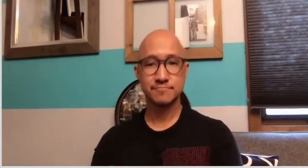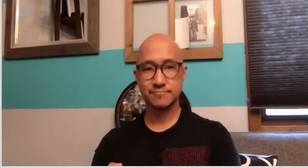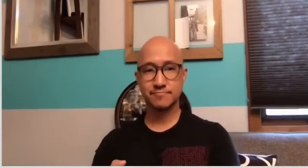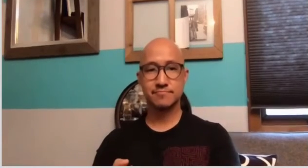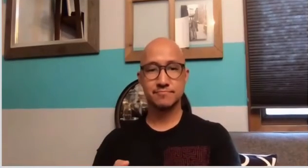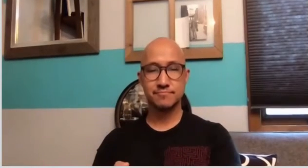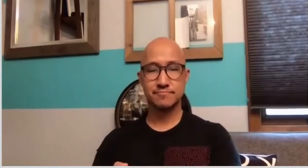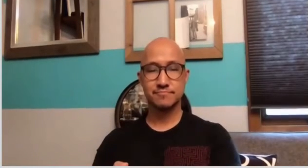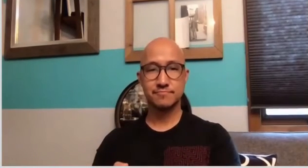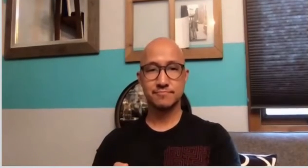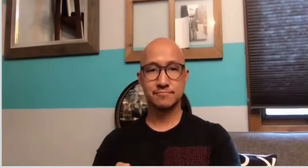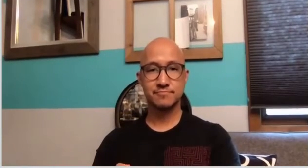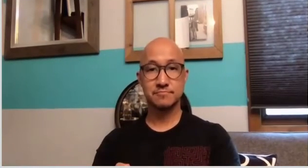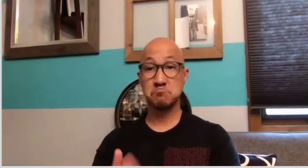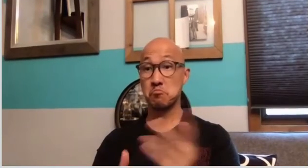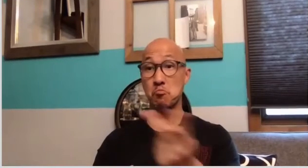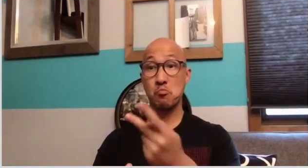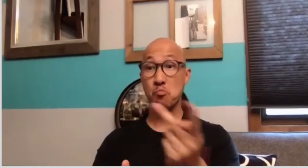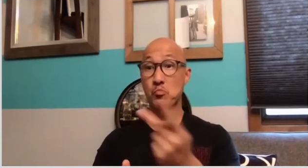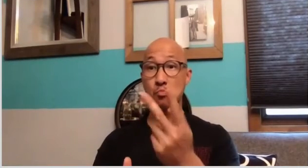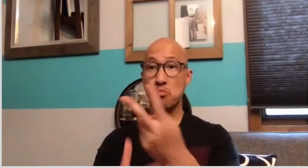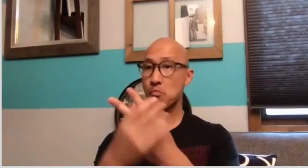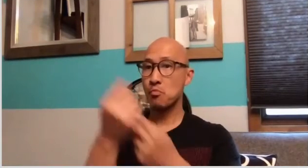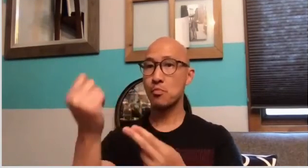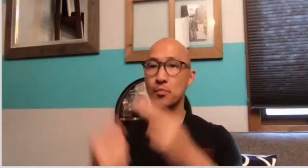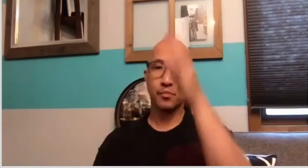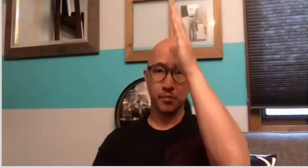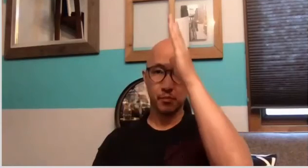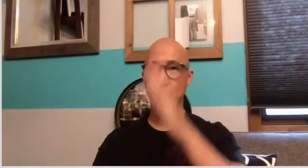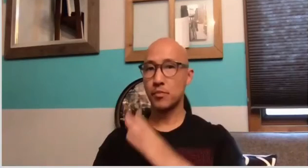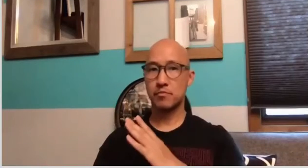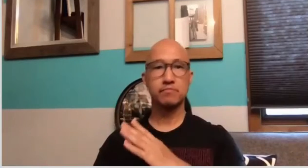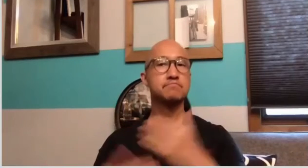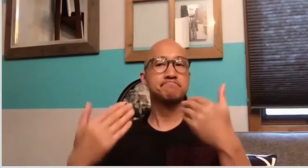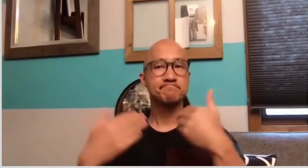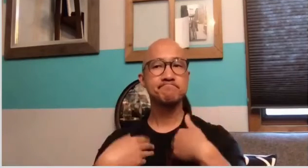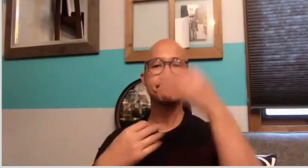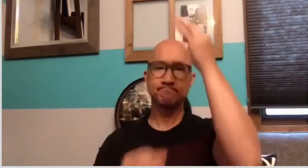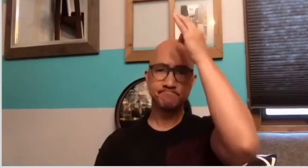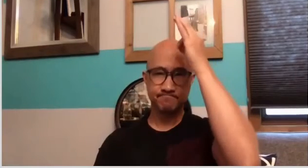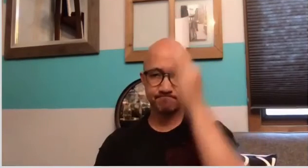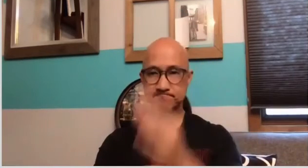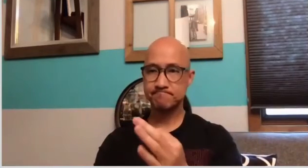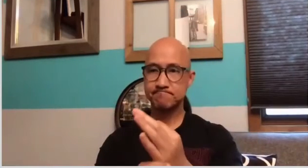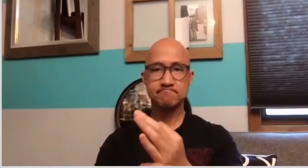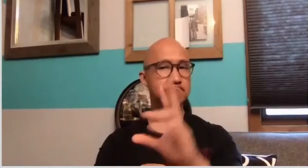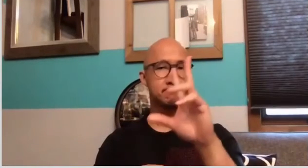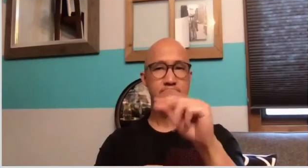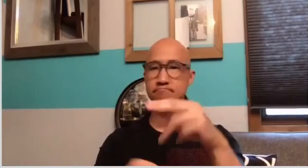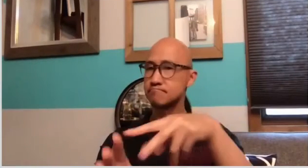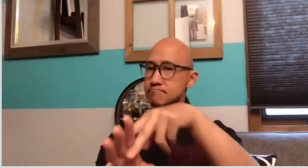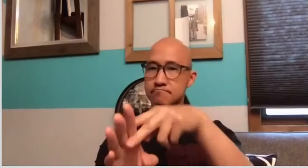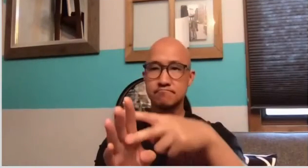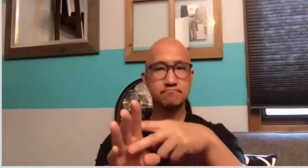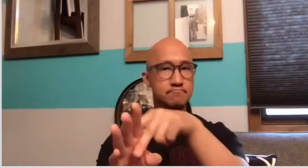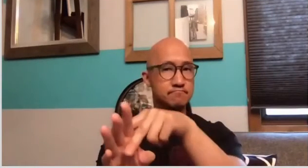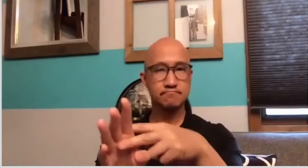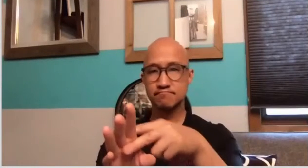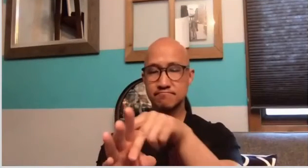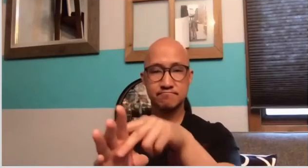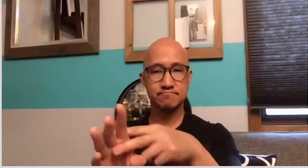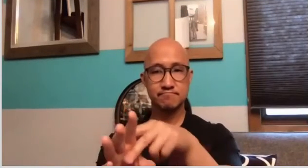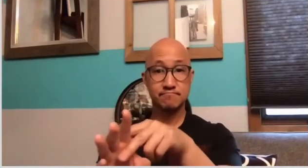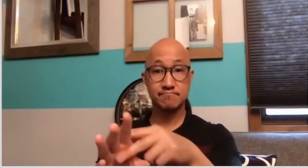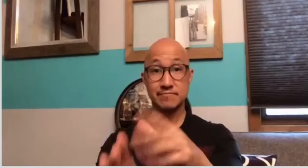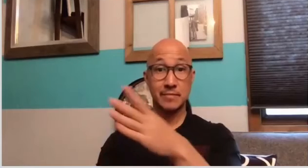great faith, men who did not waver from what the Word of God says and the need to act on it, in spite of opposition coming